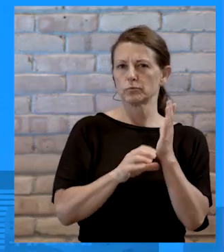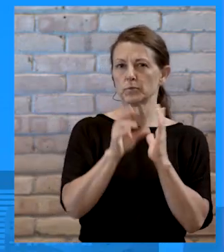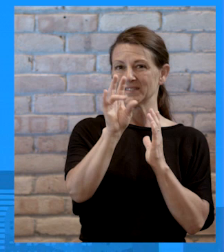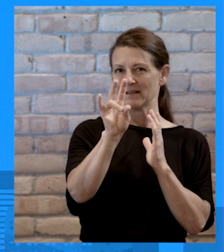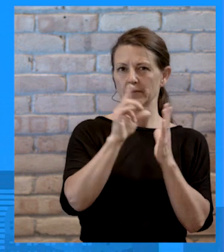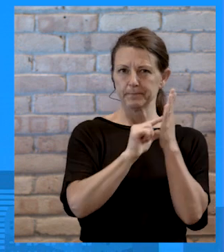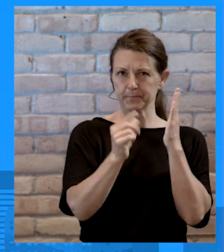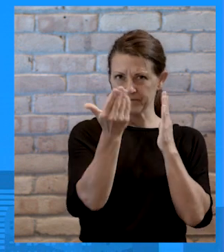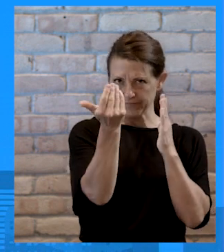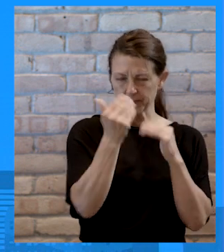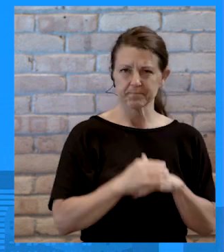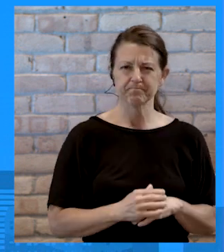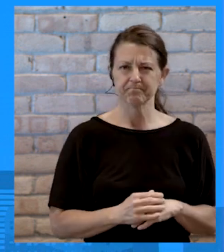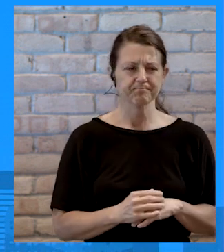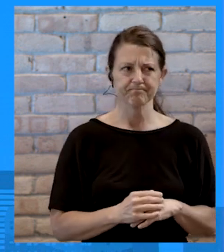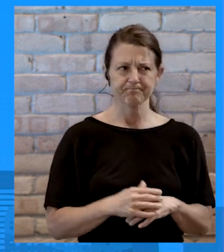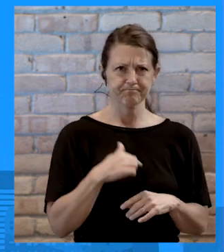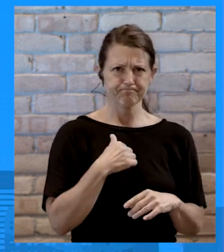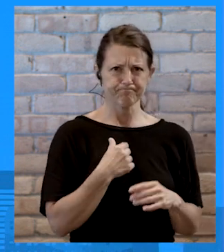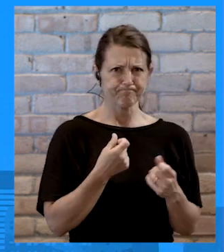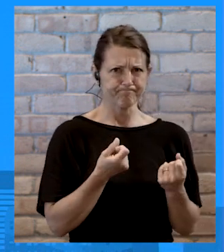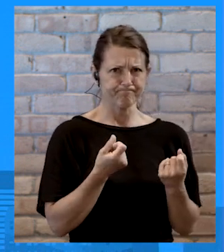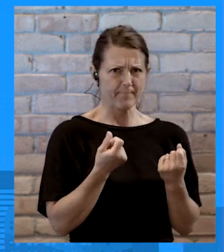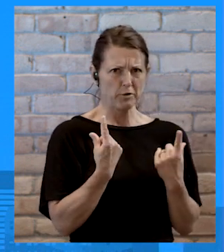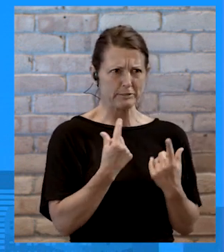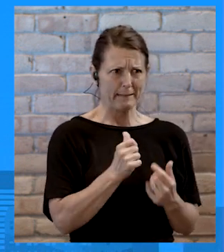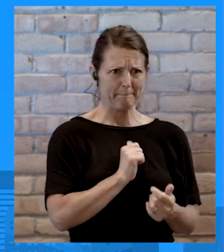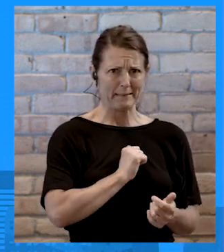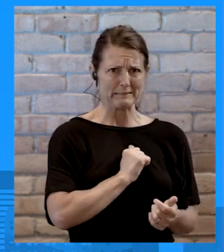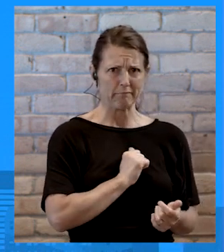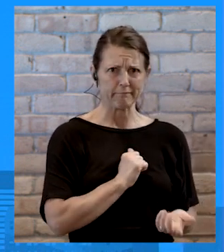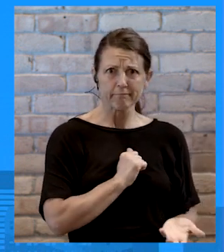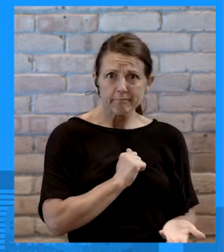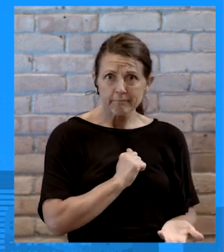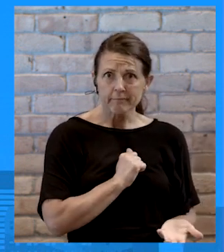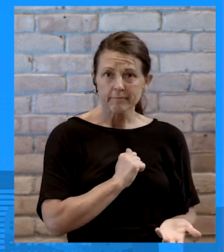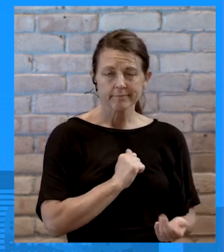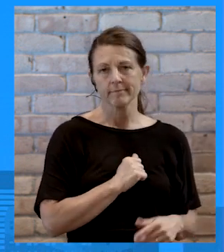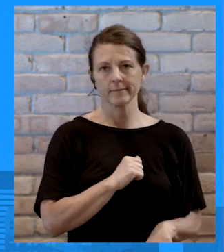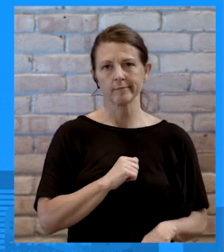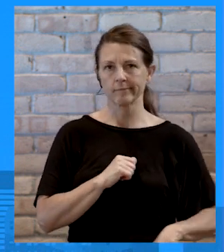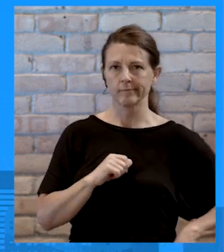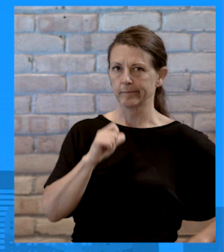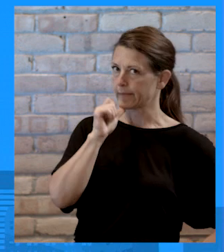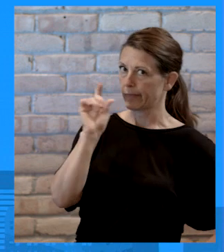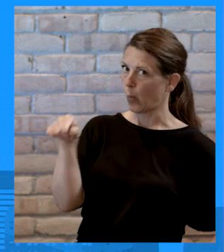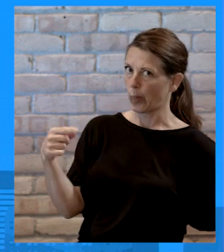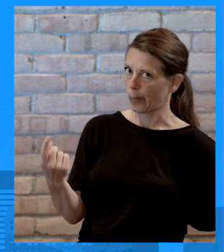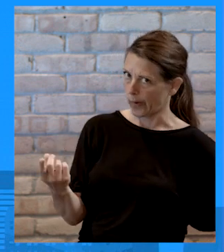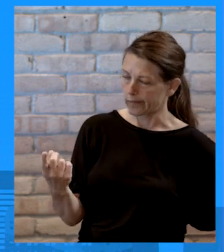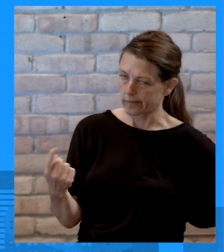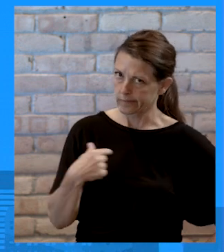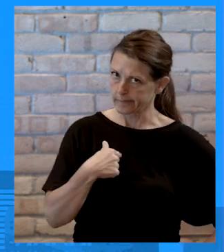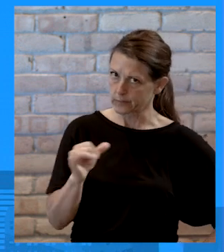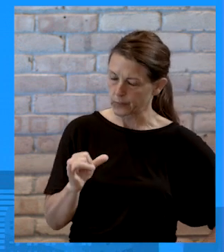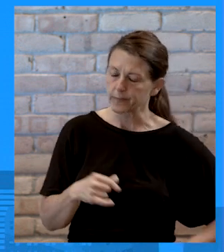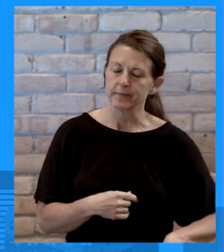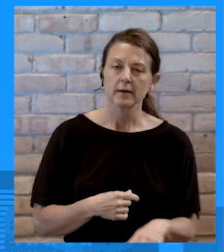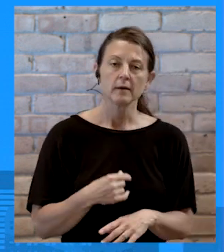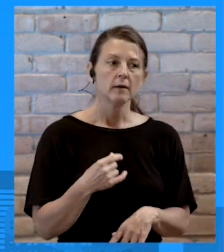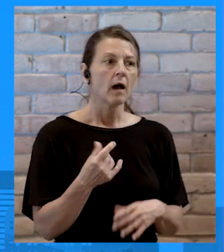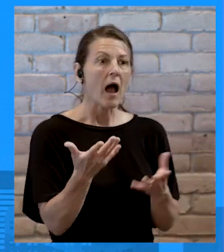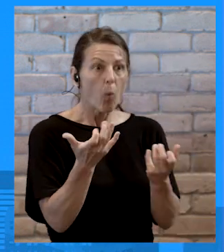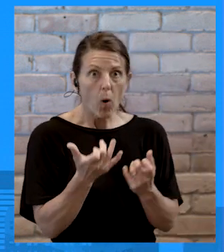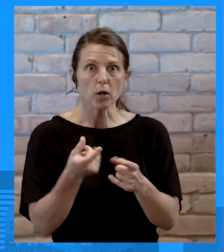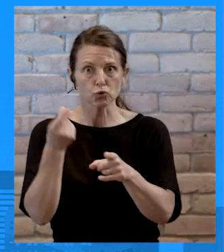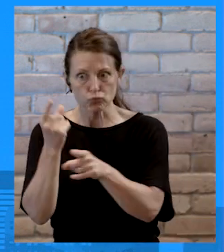7:15. "I don't really understand myself." I'm glad he's not the only one. "For I want to do what is